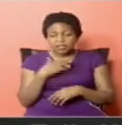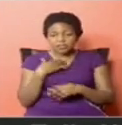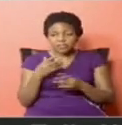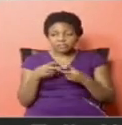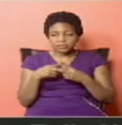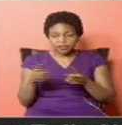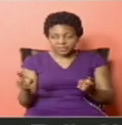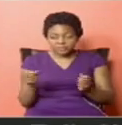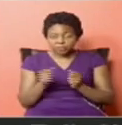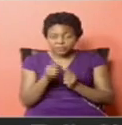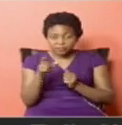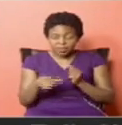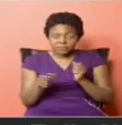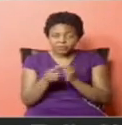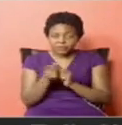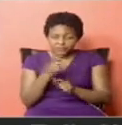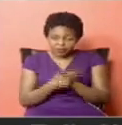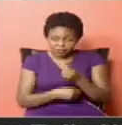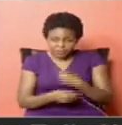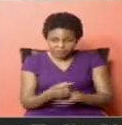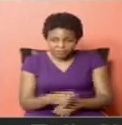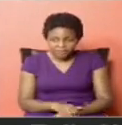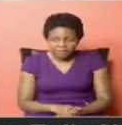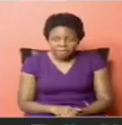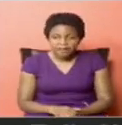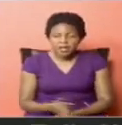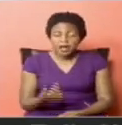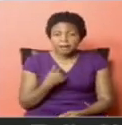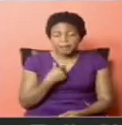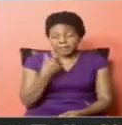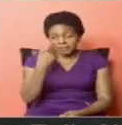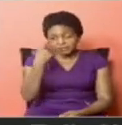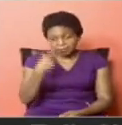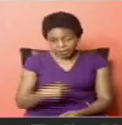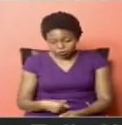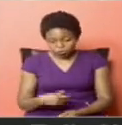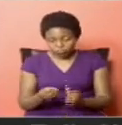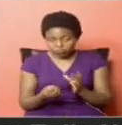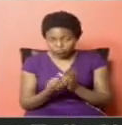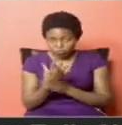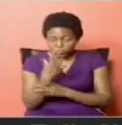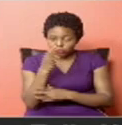the PWDs. You know, as a person gets older,